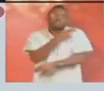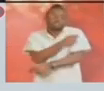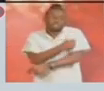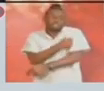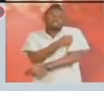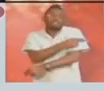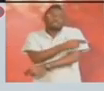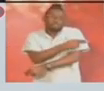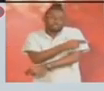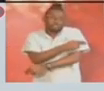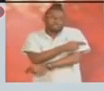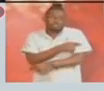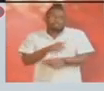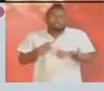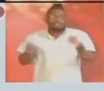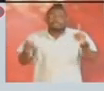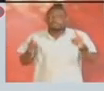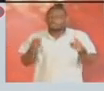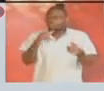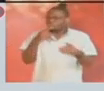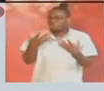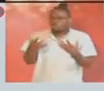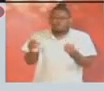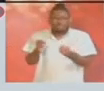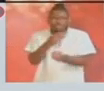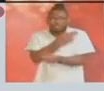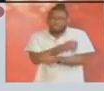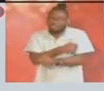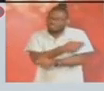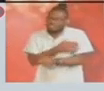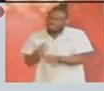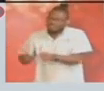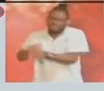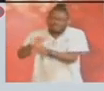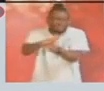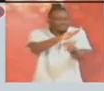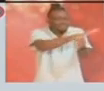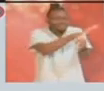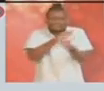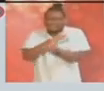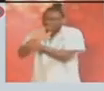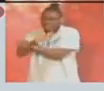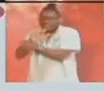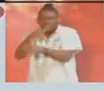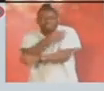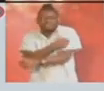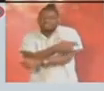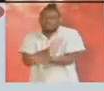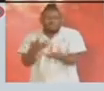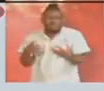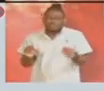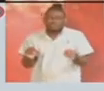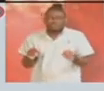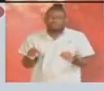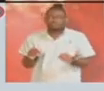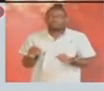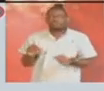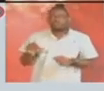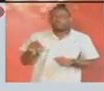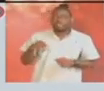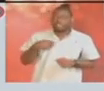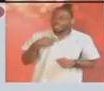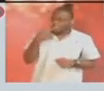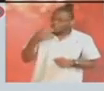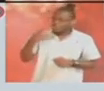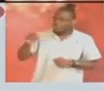can't flatten the curve. That will not be good for Trinidad and Tobago and for those who depend on us to provide them